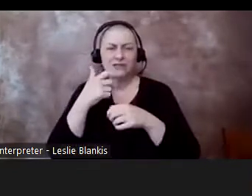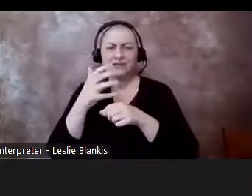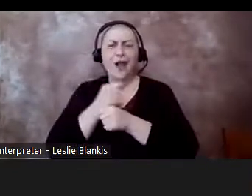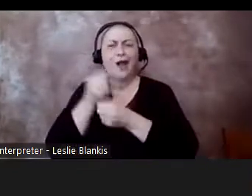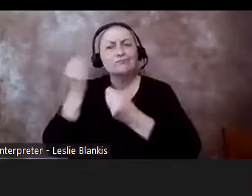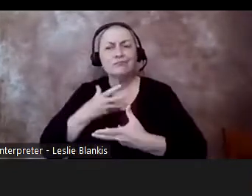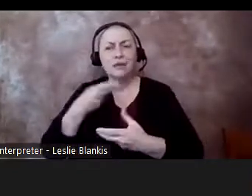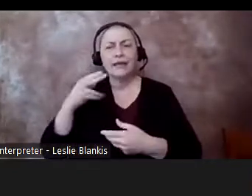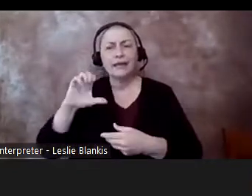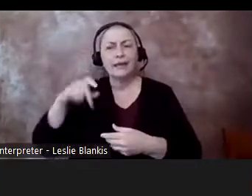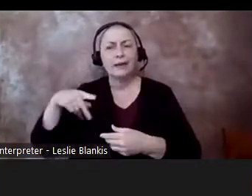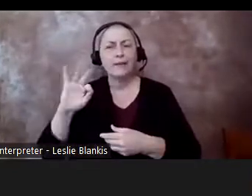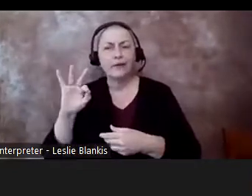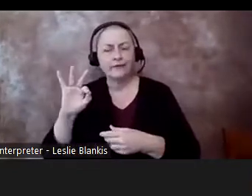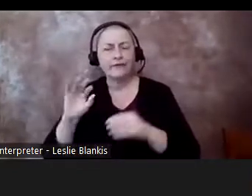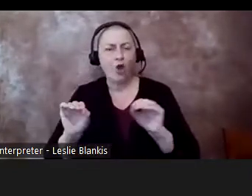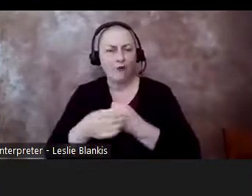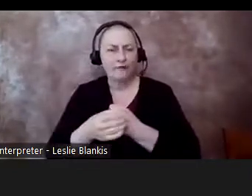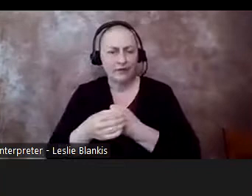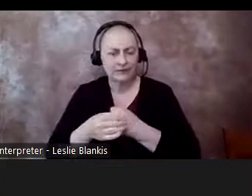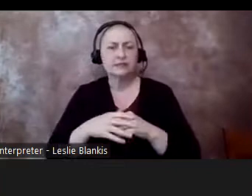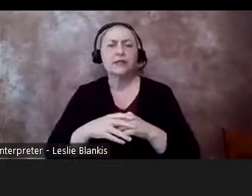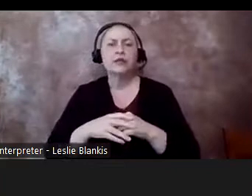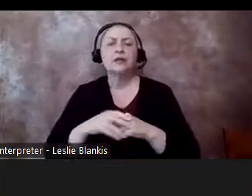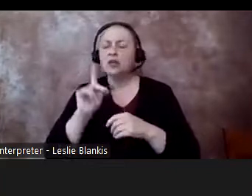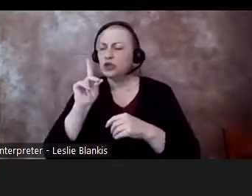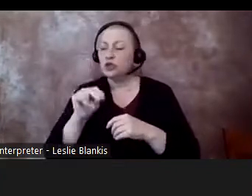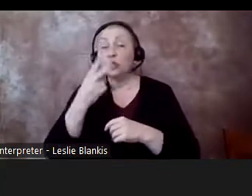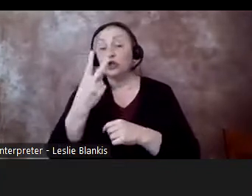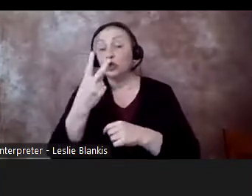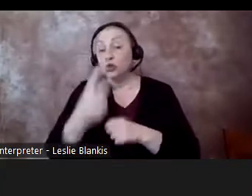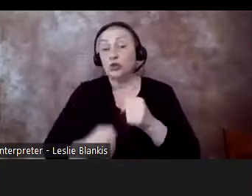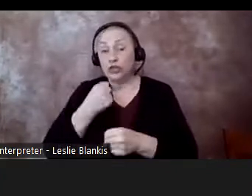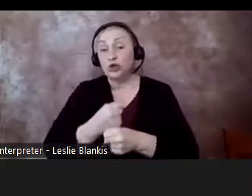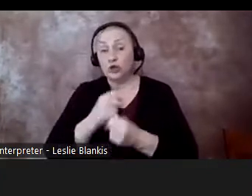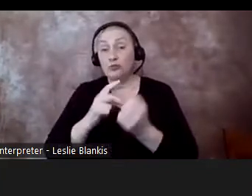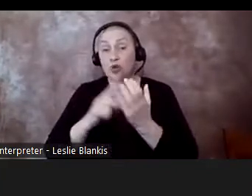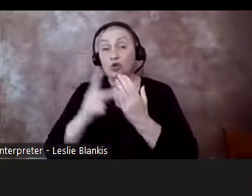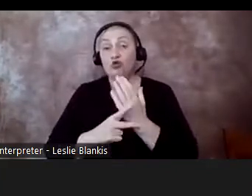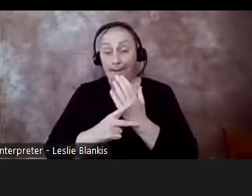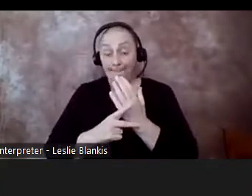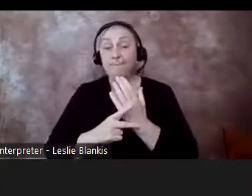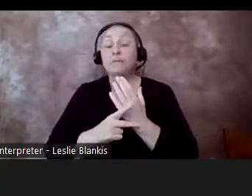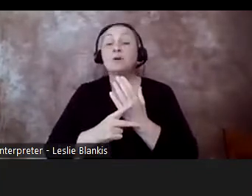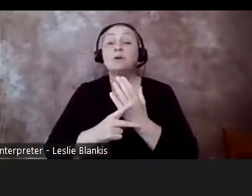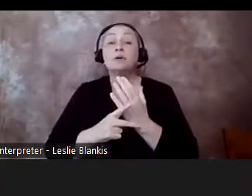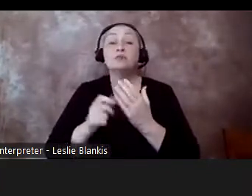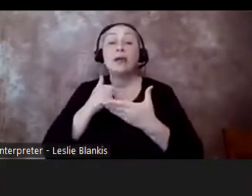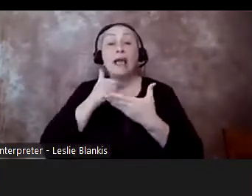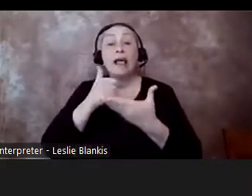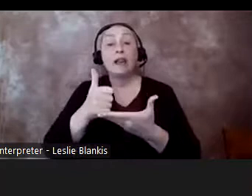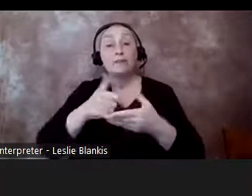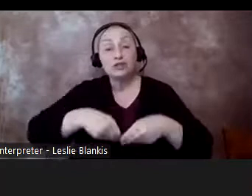our Healthcare Policy and Financing, to do a 2-year program and helping distribute